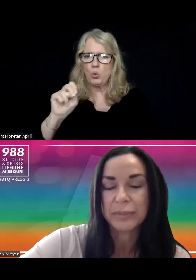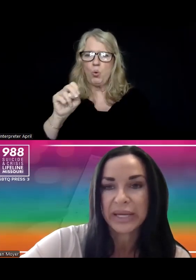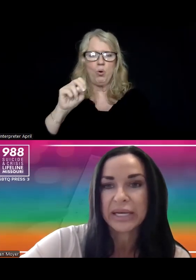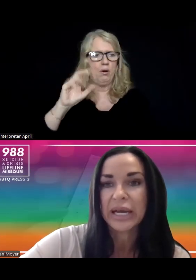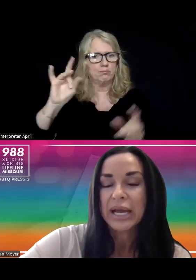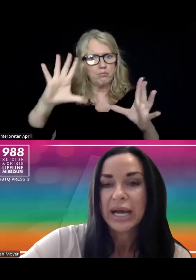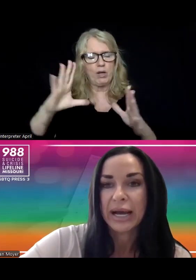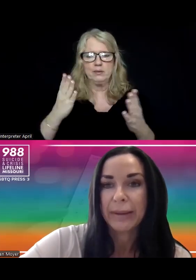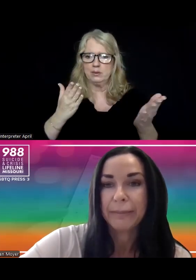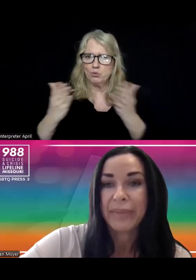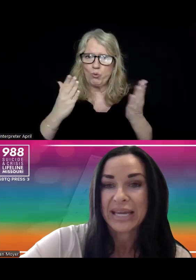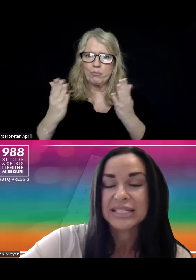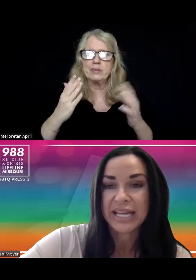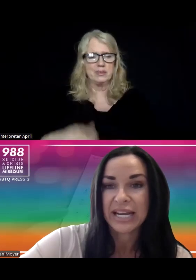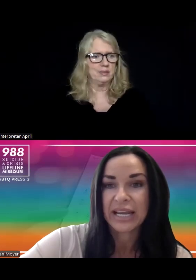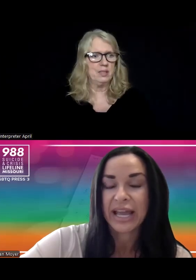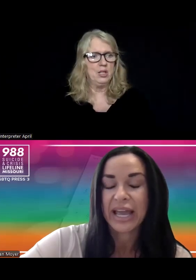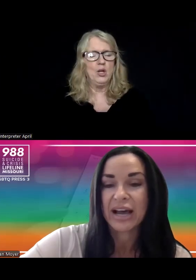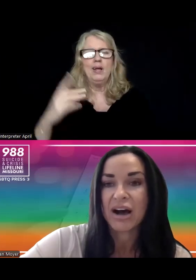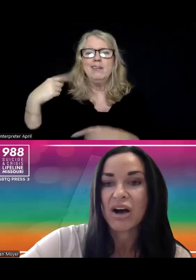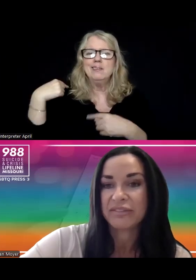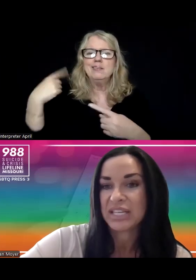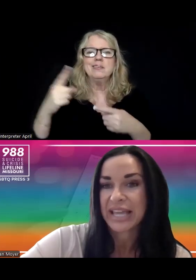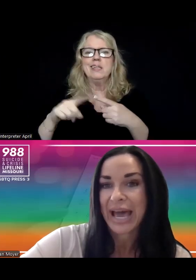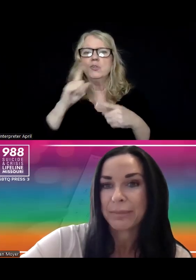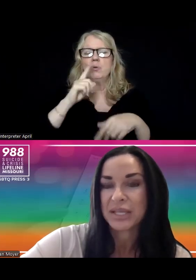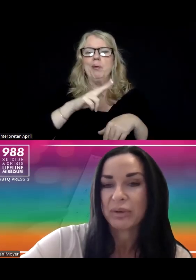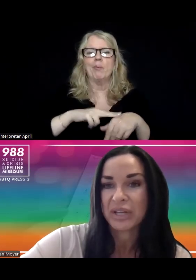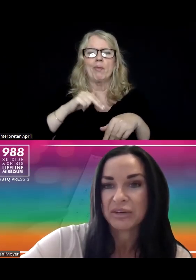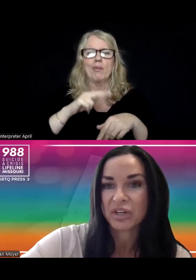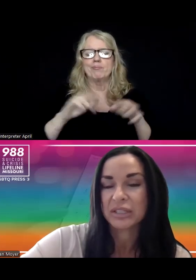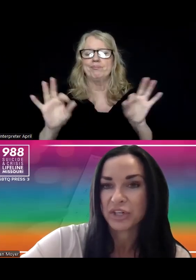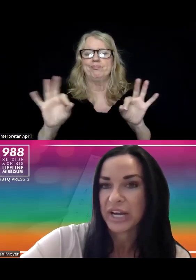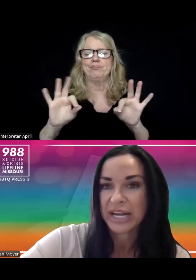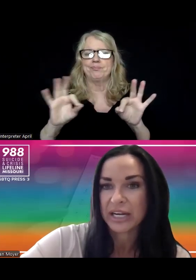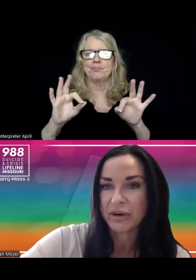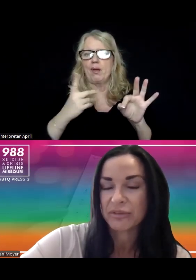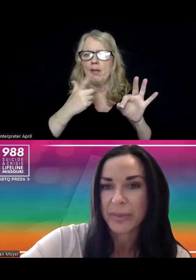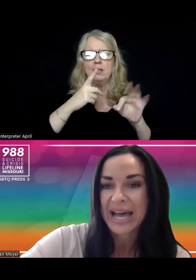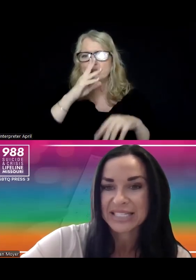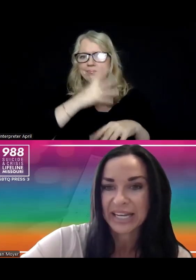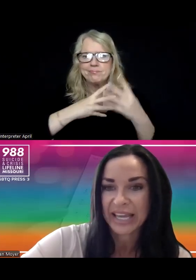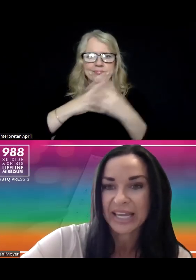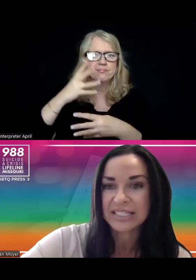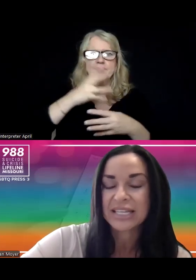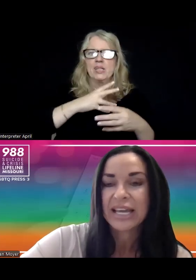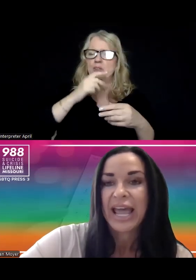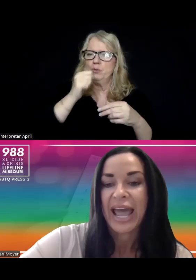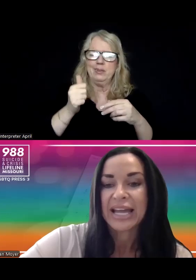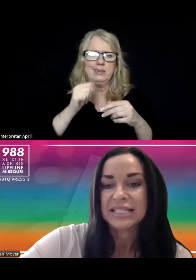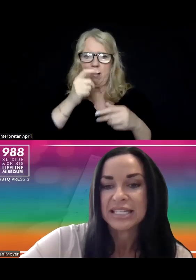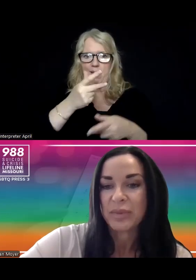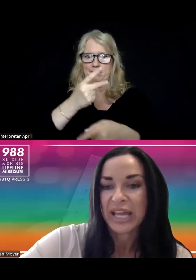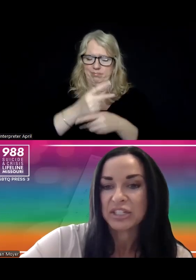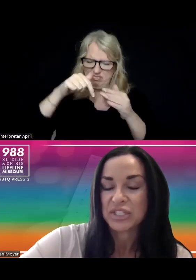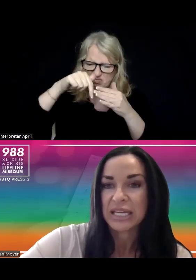really been band-aiding all of these gaps that we've inadvertently created over the past decades.